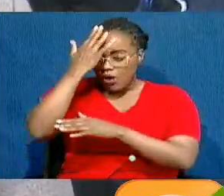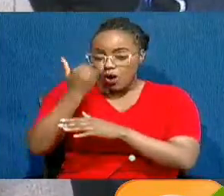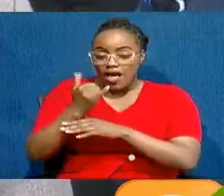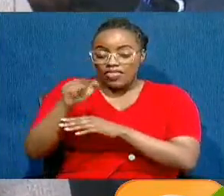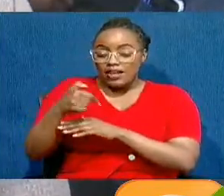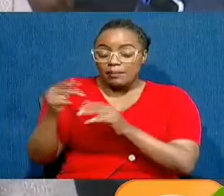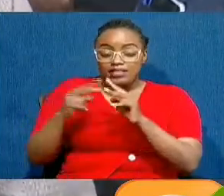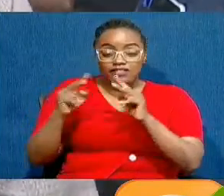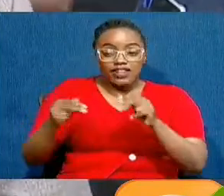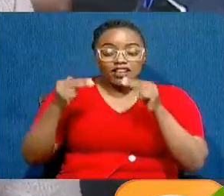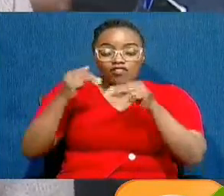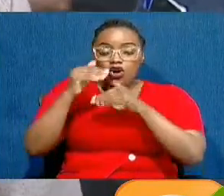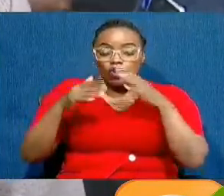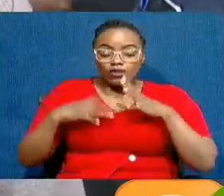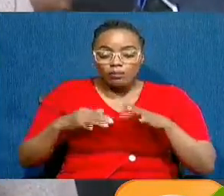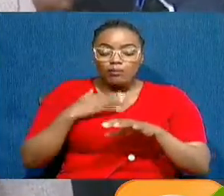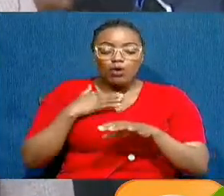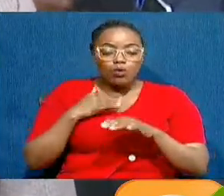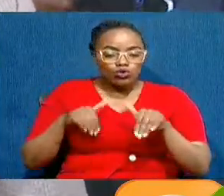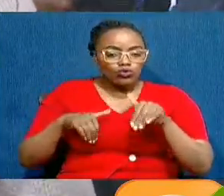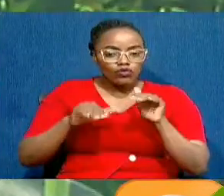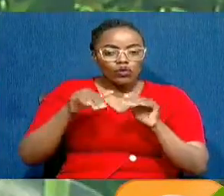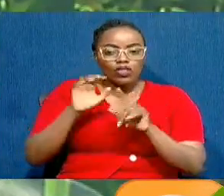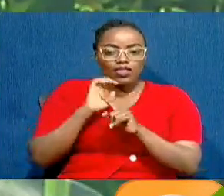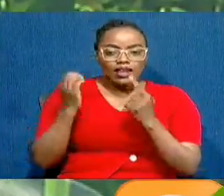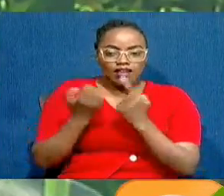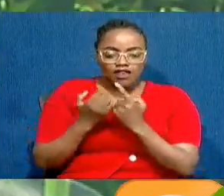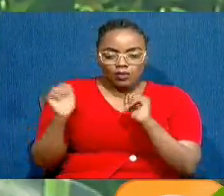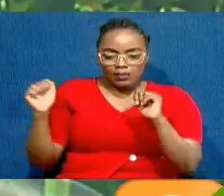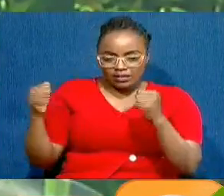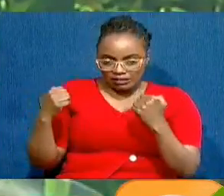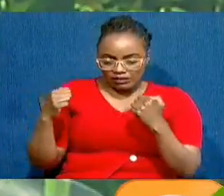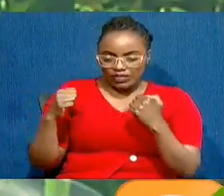sababu the demand is so high. Everybody want to go green. Farmers in Kenya